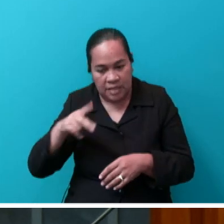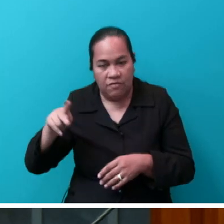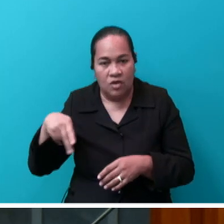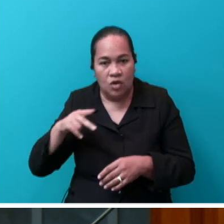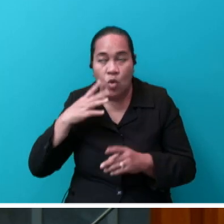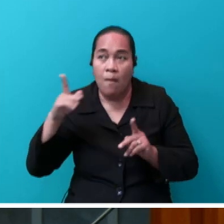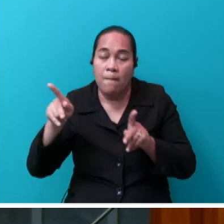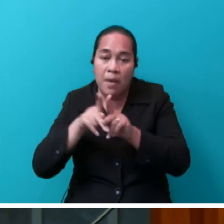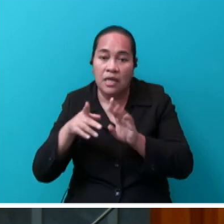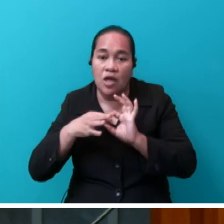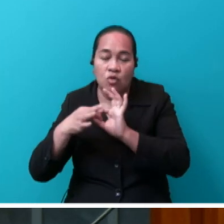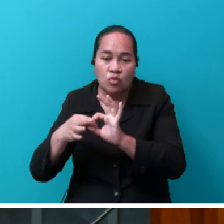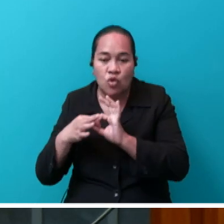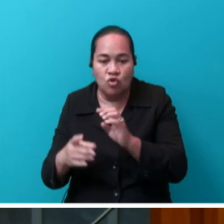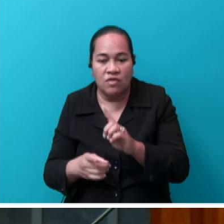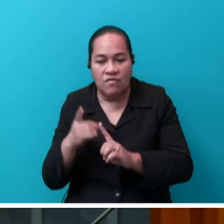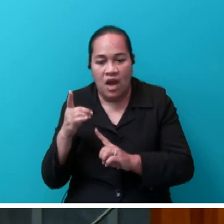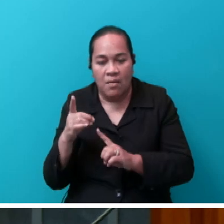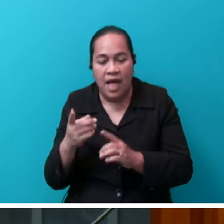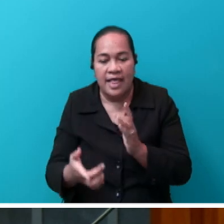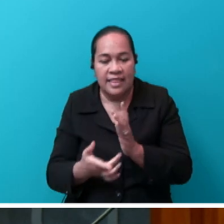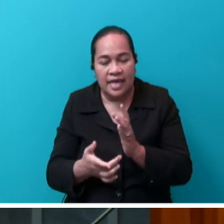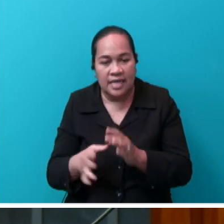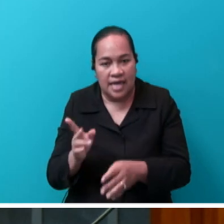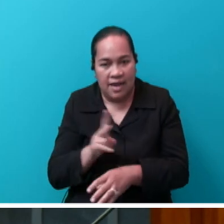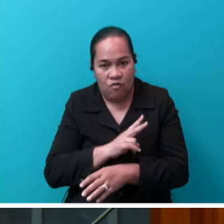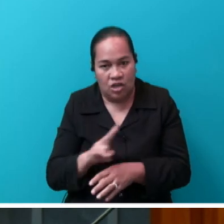through the development of technical and vocational training.